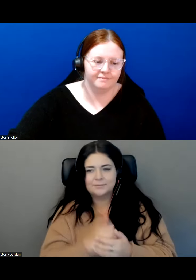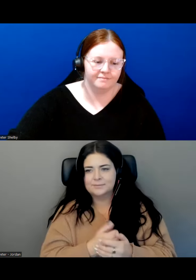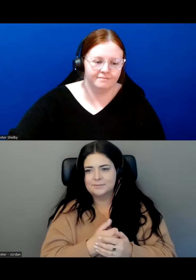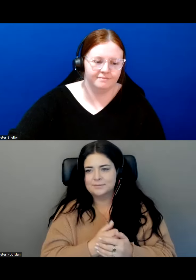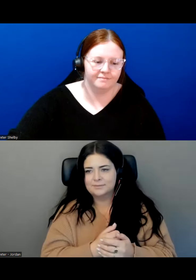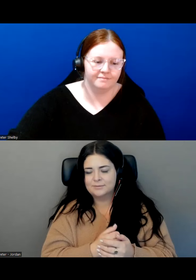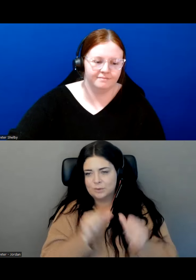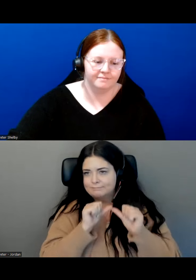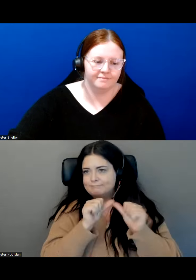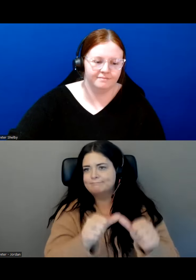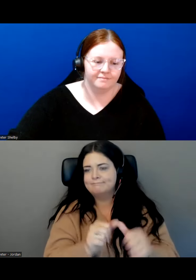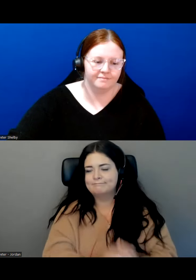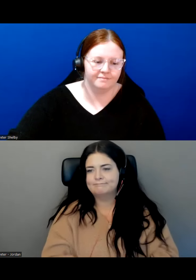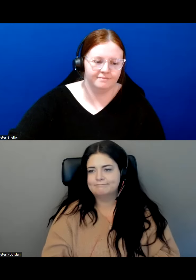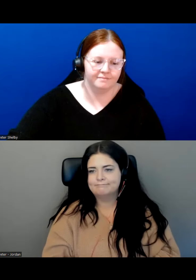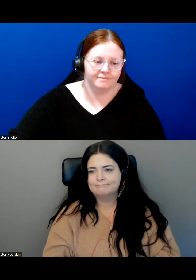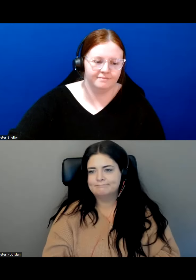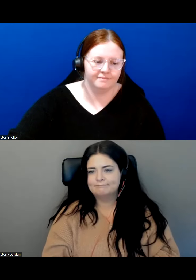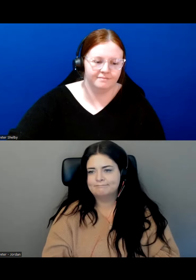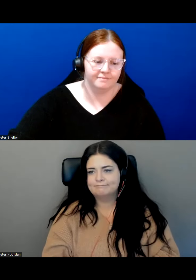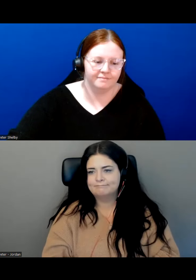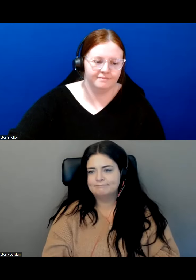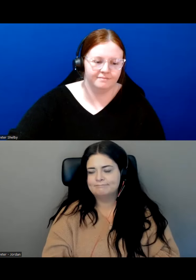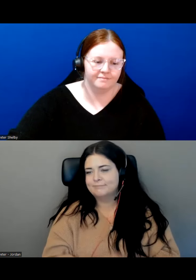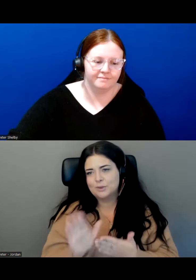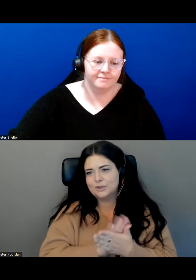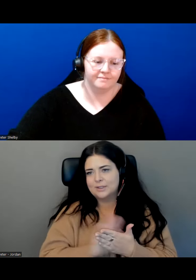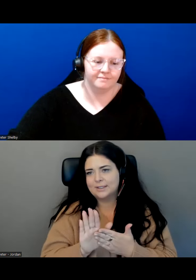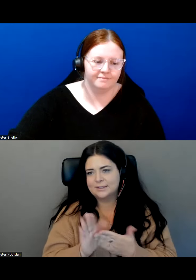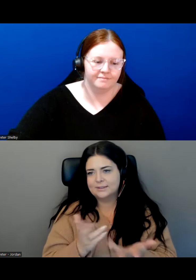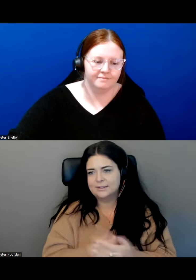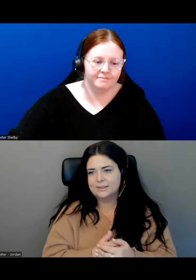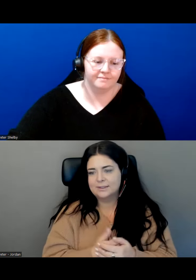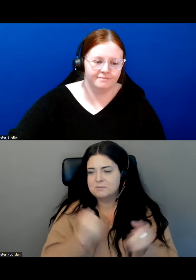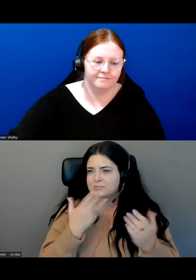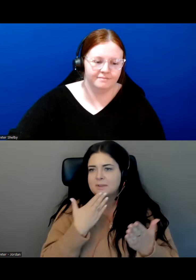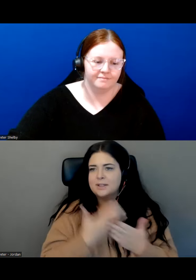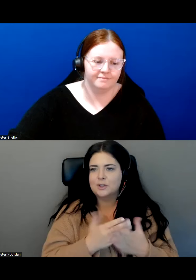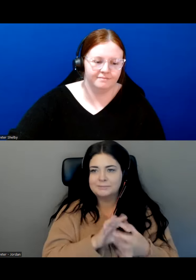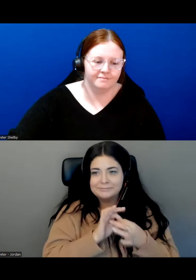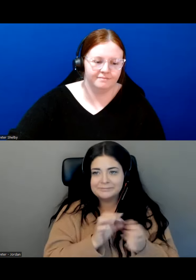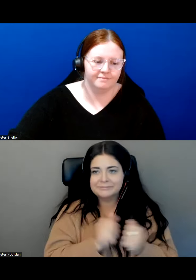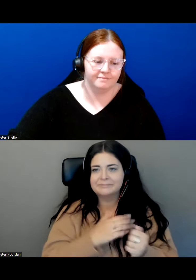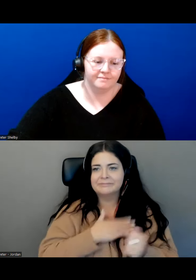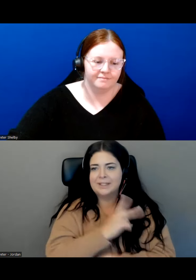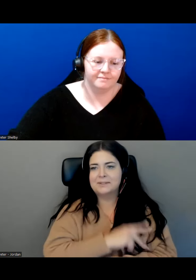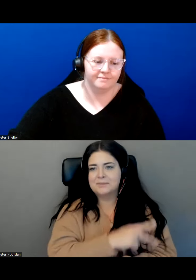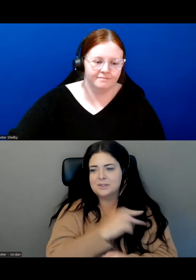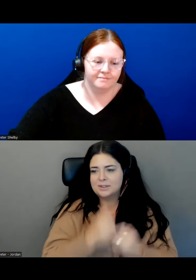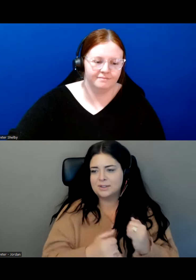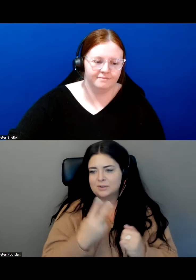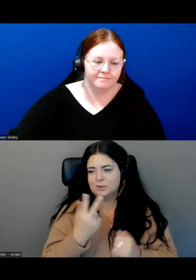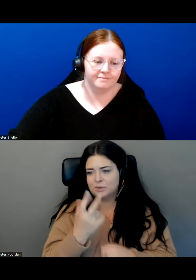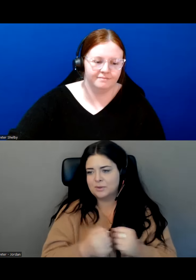into the future. So it's nice. I've developed so many connections with my patients over the last 2-3 years of